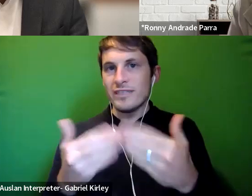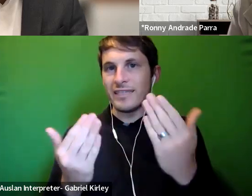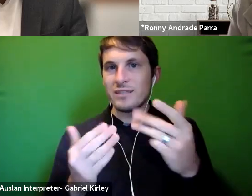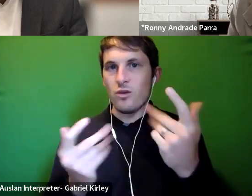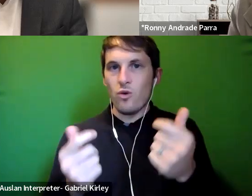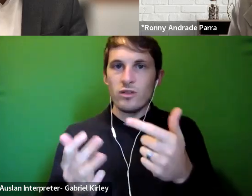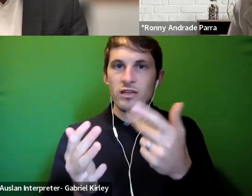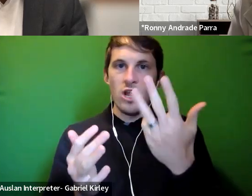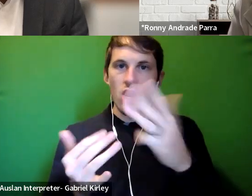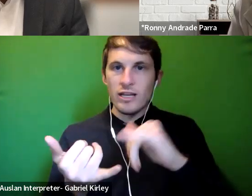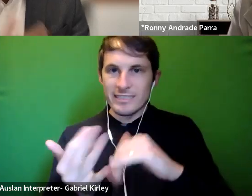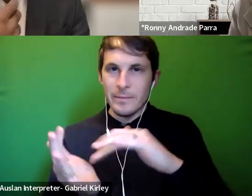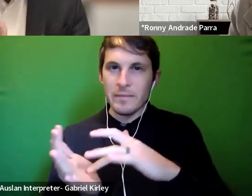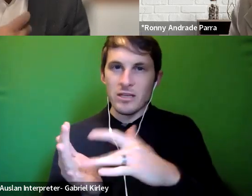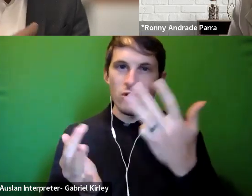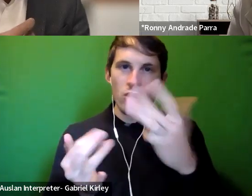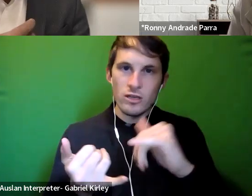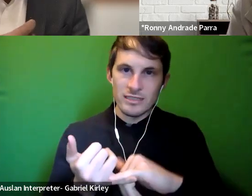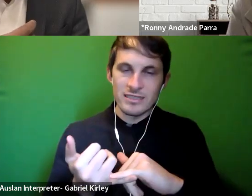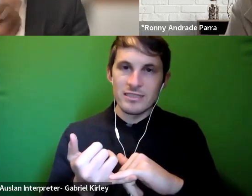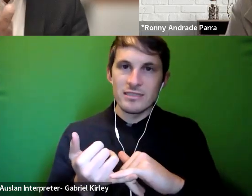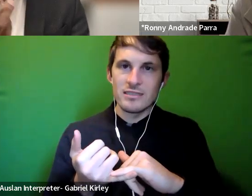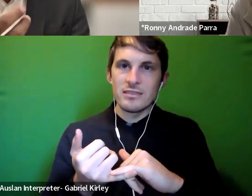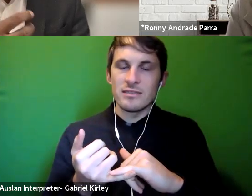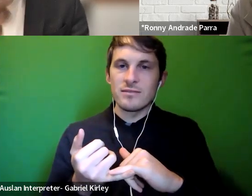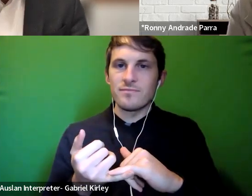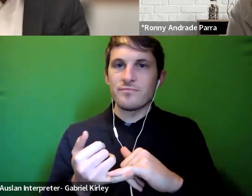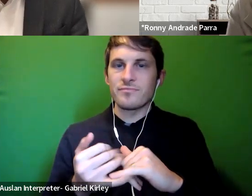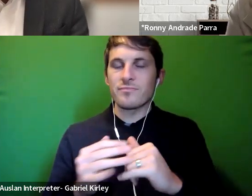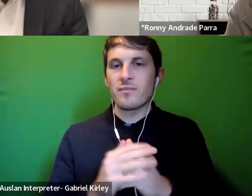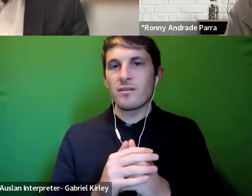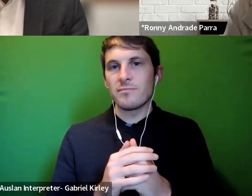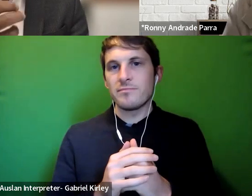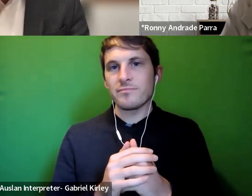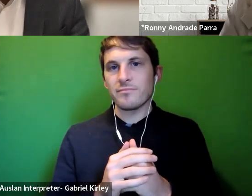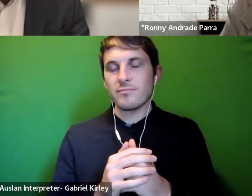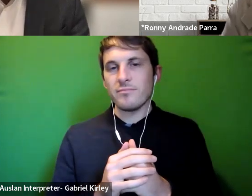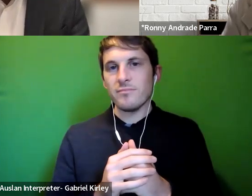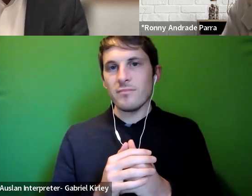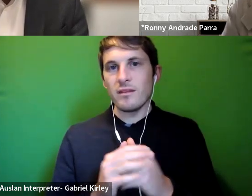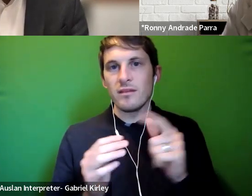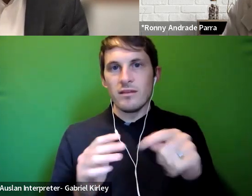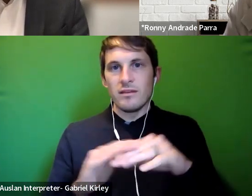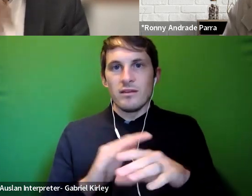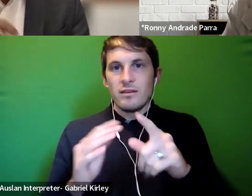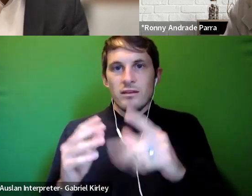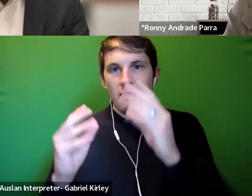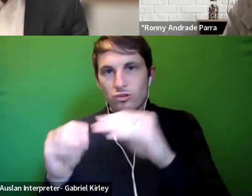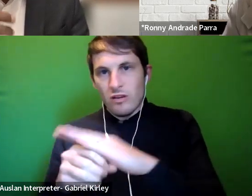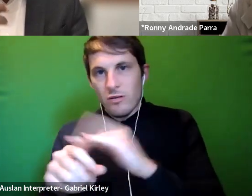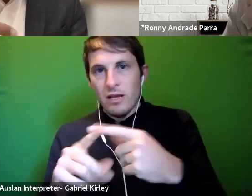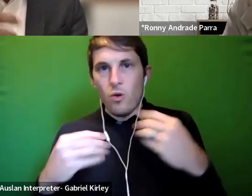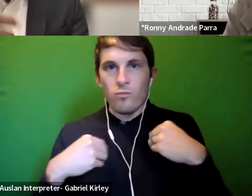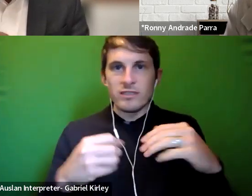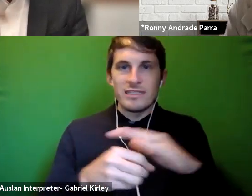90s, mid 90s, not coming from the background that you've come from, I'm not from education, but even in the corporate sector, it was often a